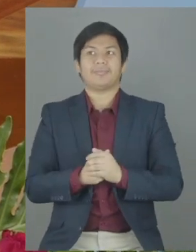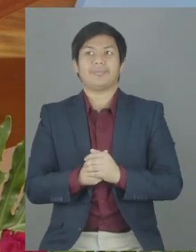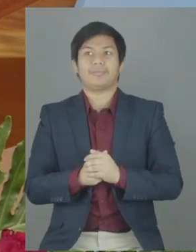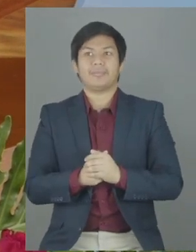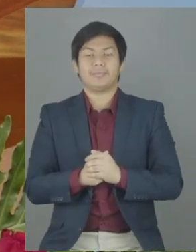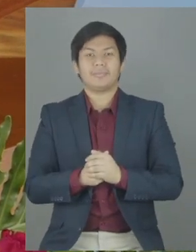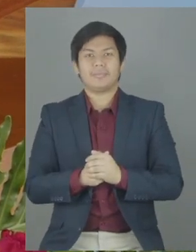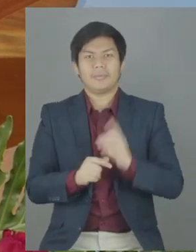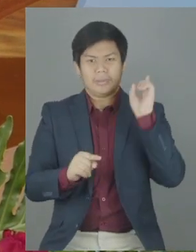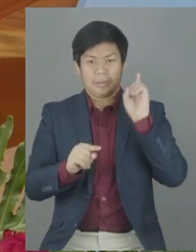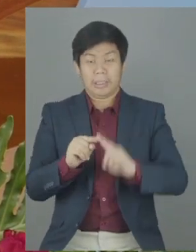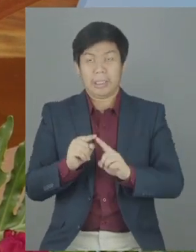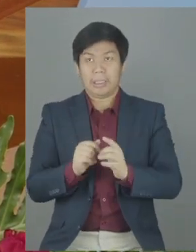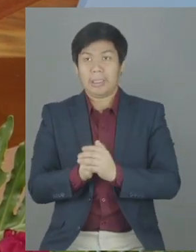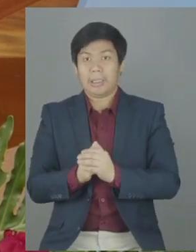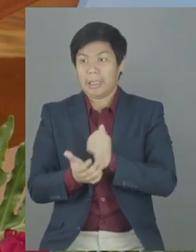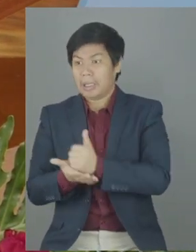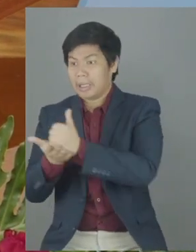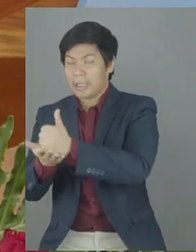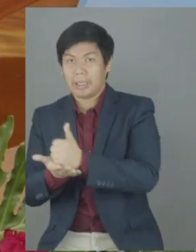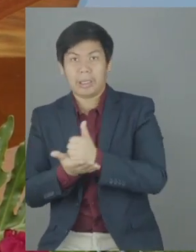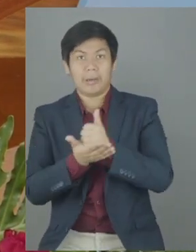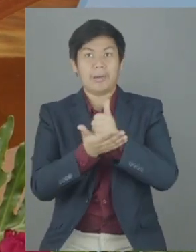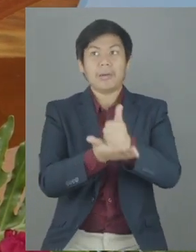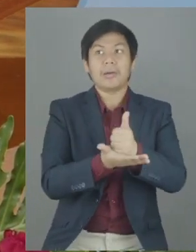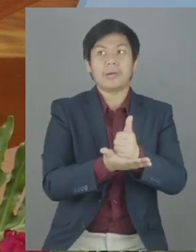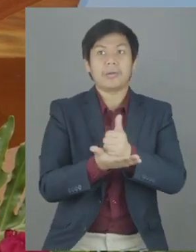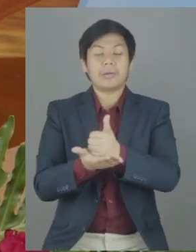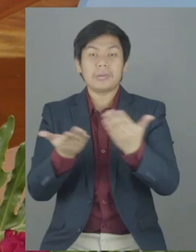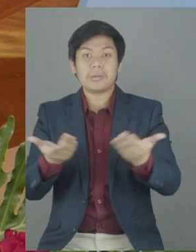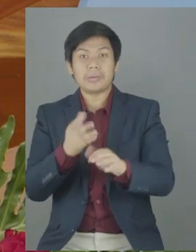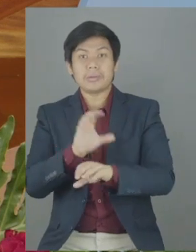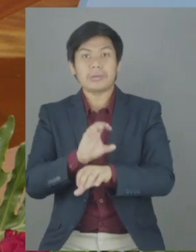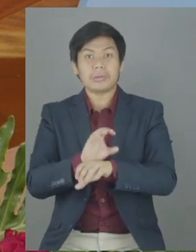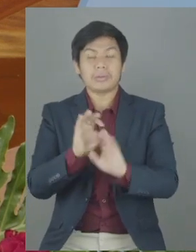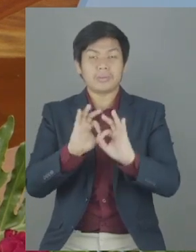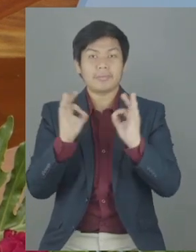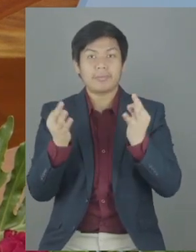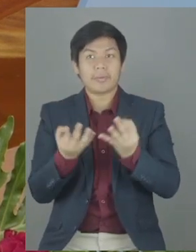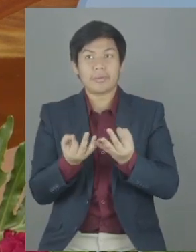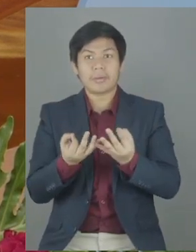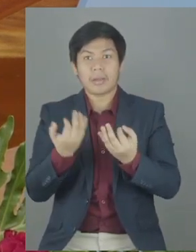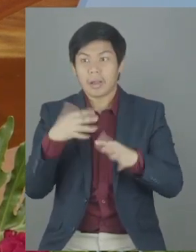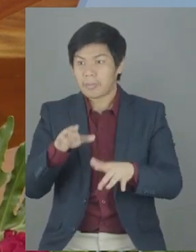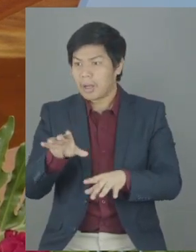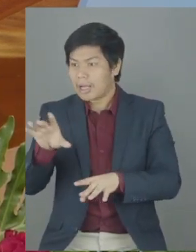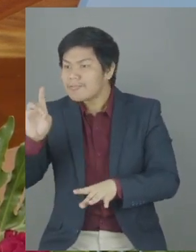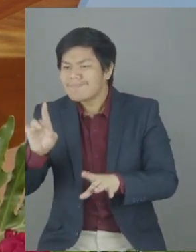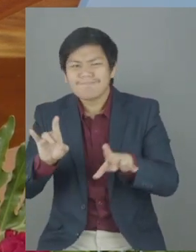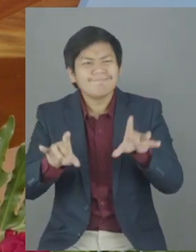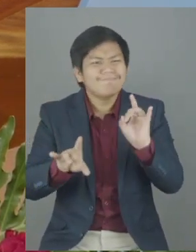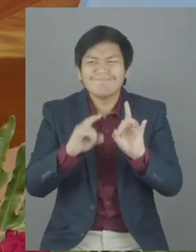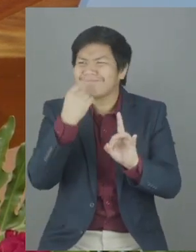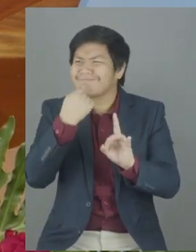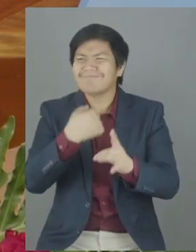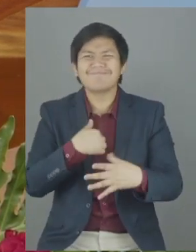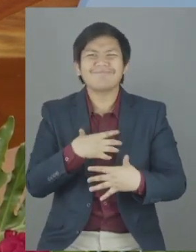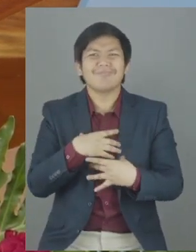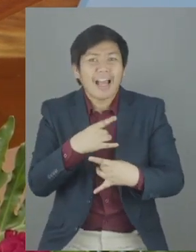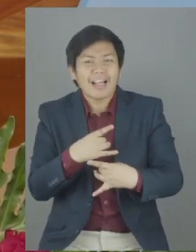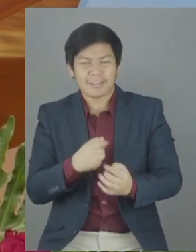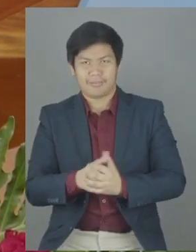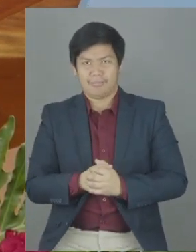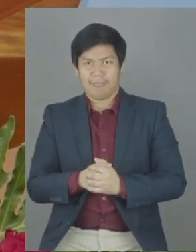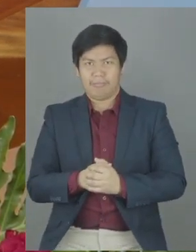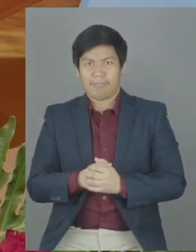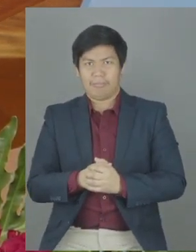You can't just be hospitable, kunyari, or maybe here in church, or maybe in your family, to one person, or to people like you,